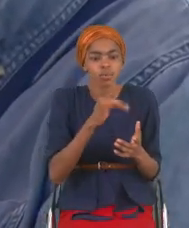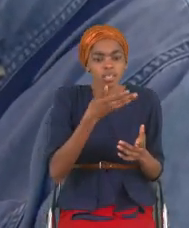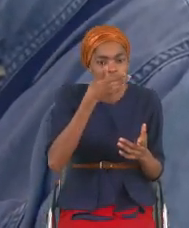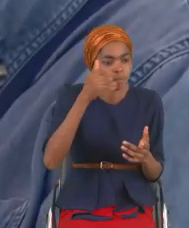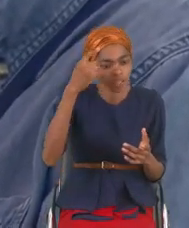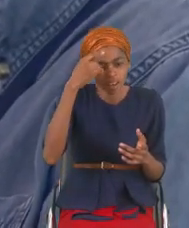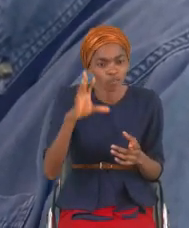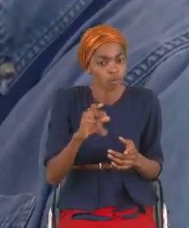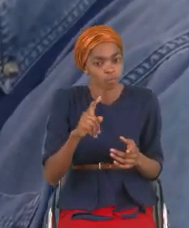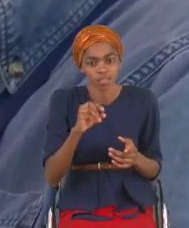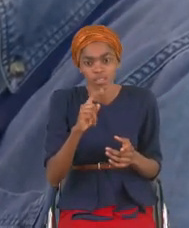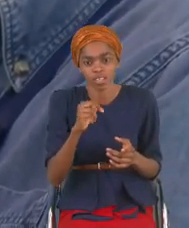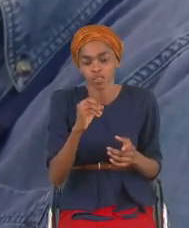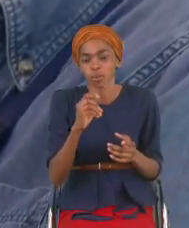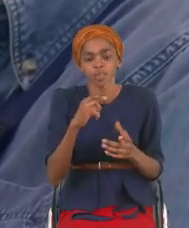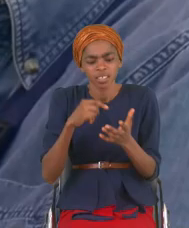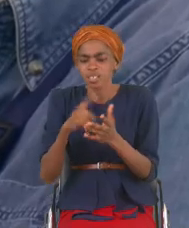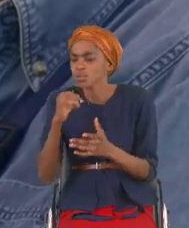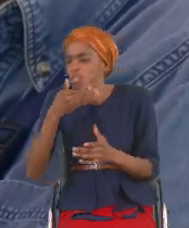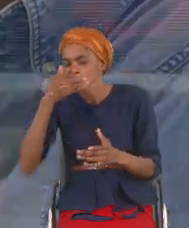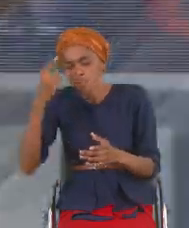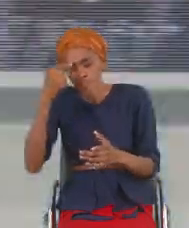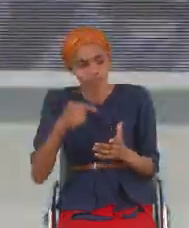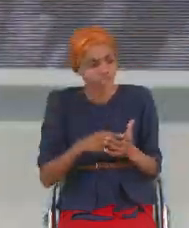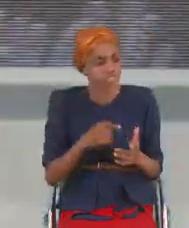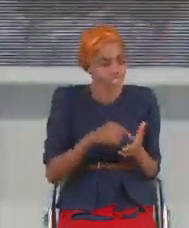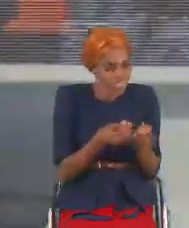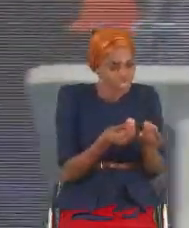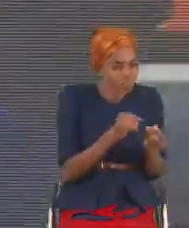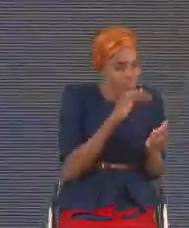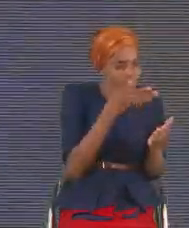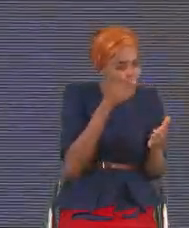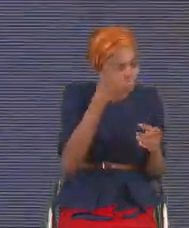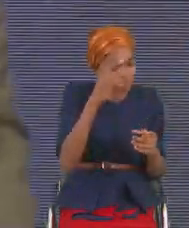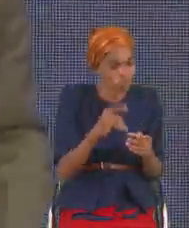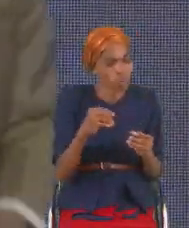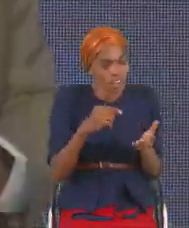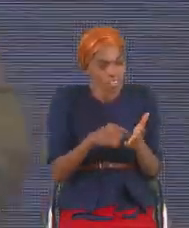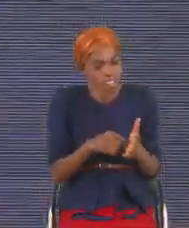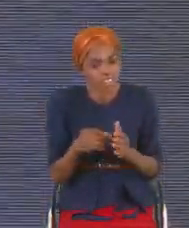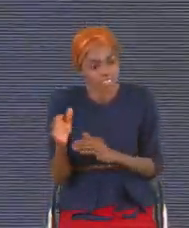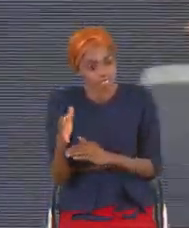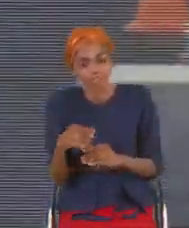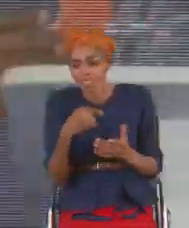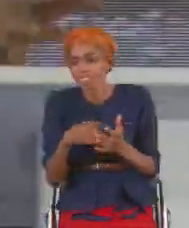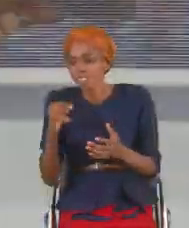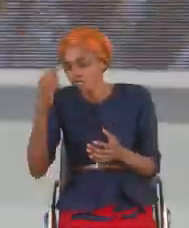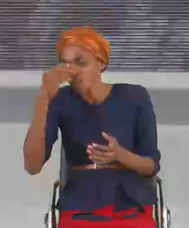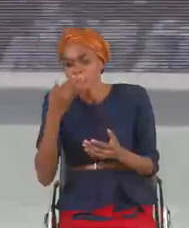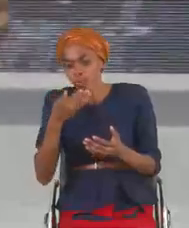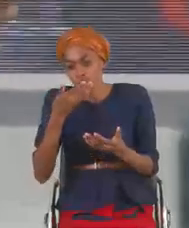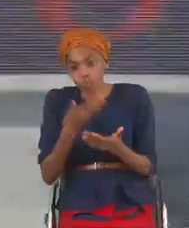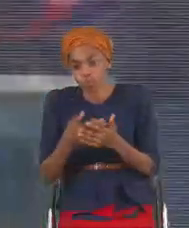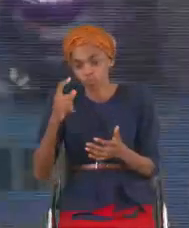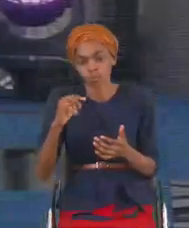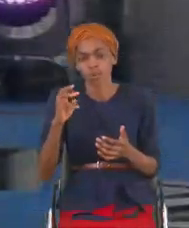potato that one is better for beings that one for vegetable that warn for tomato and they never miss